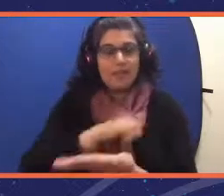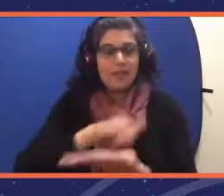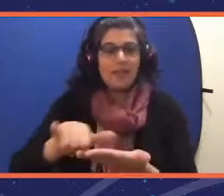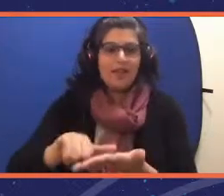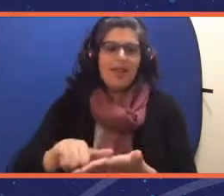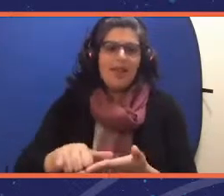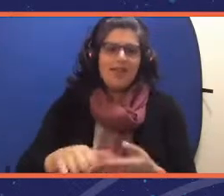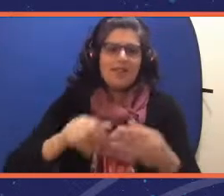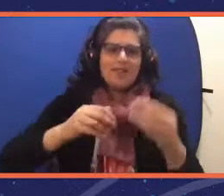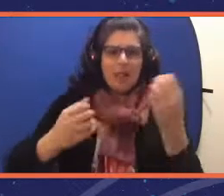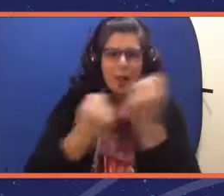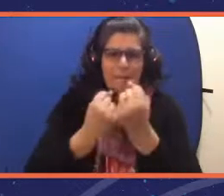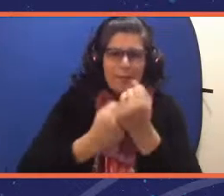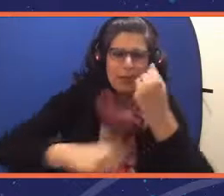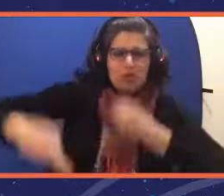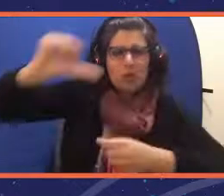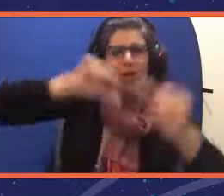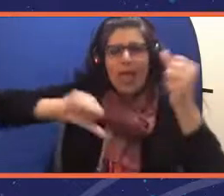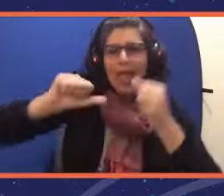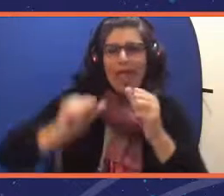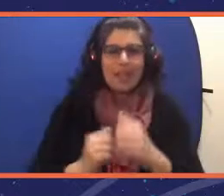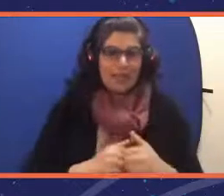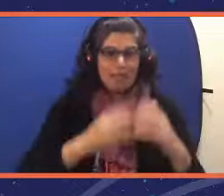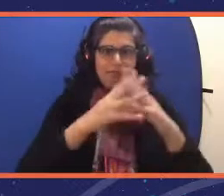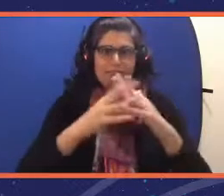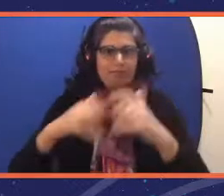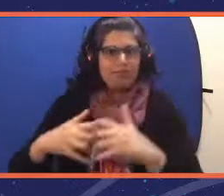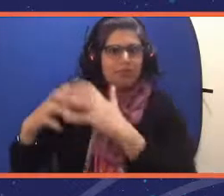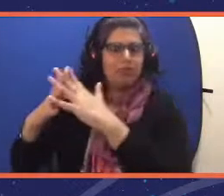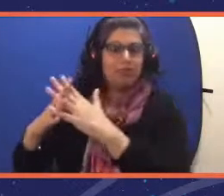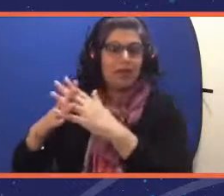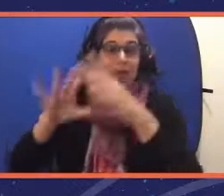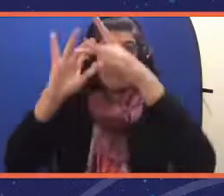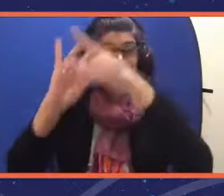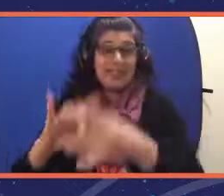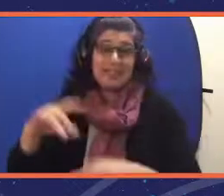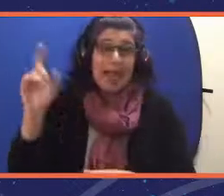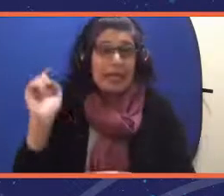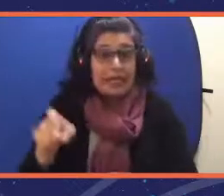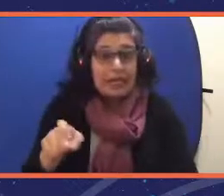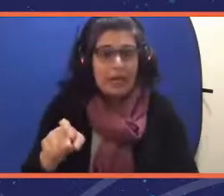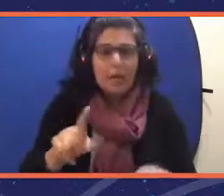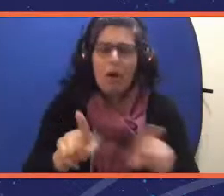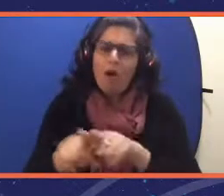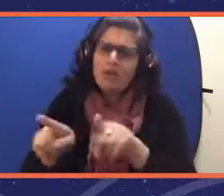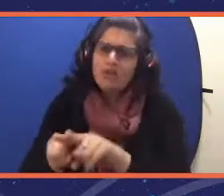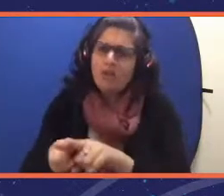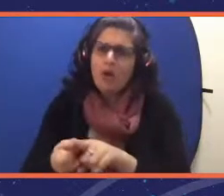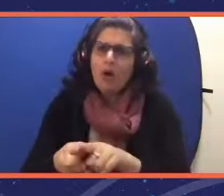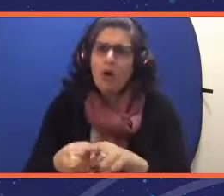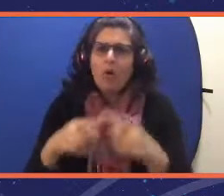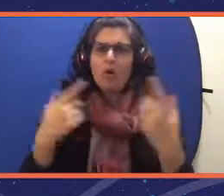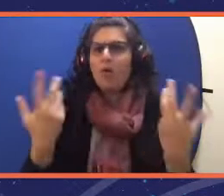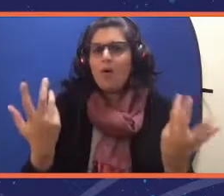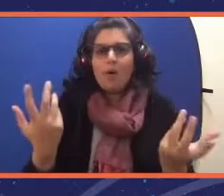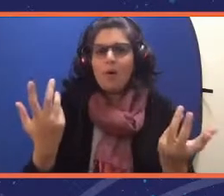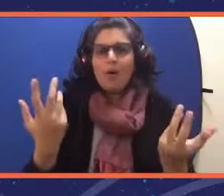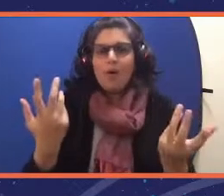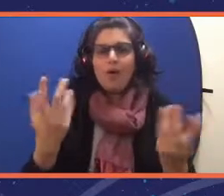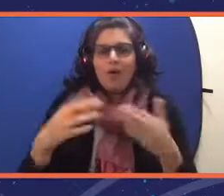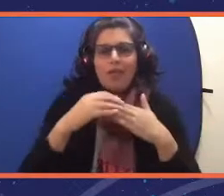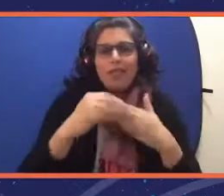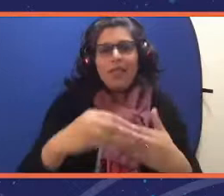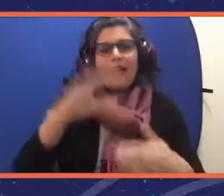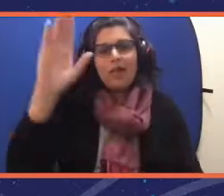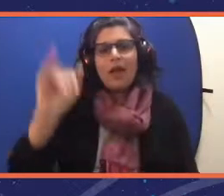other efforts that popped up just sporadically based on out of need, but also, which we know were being led by